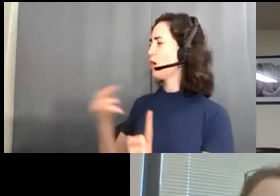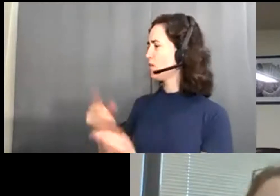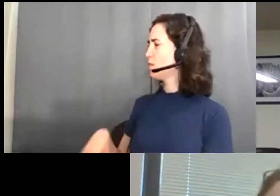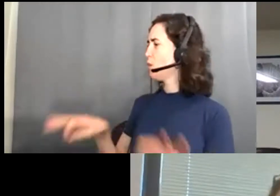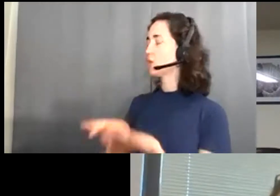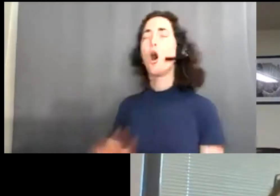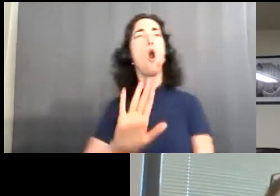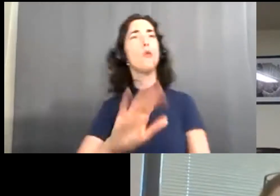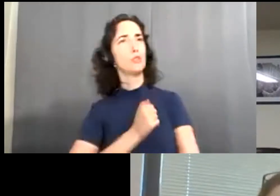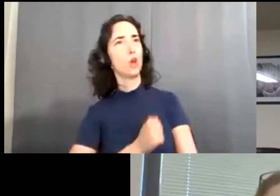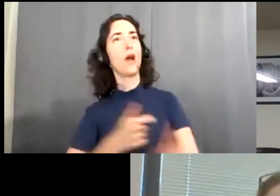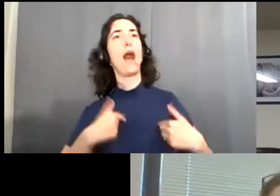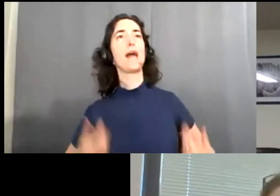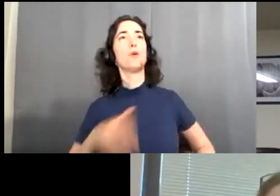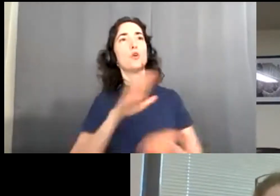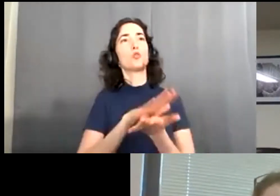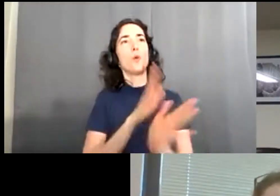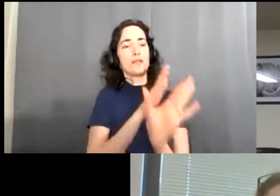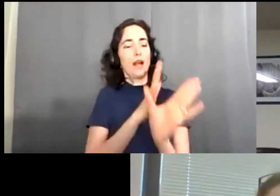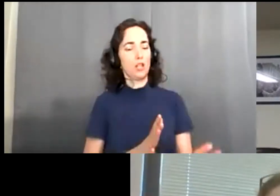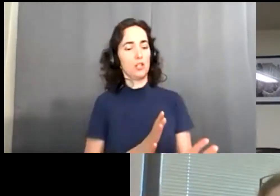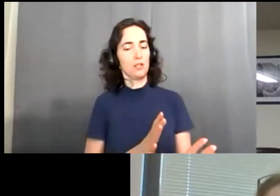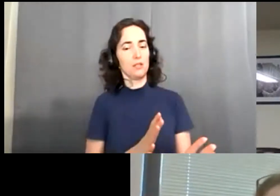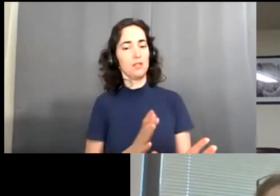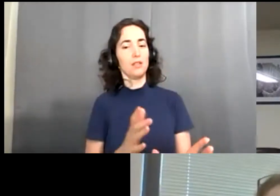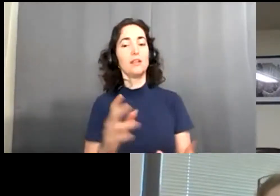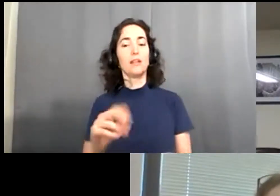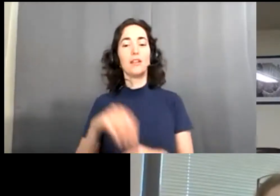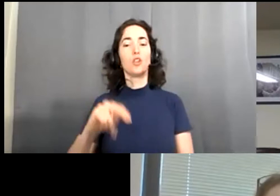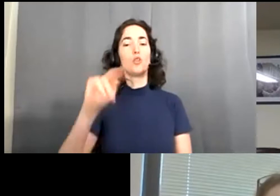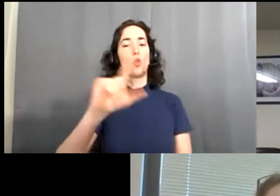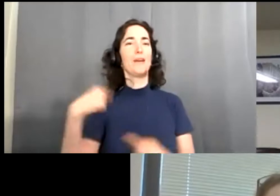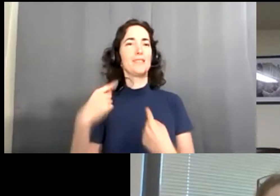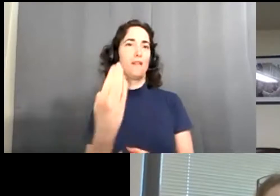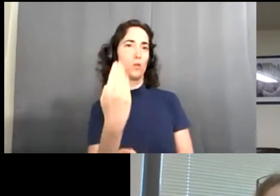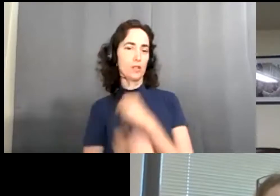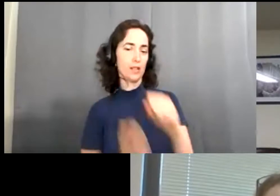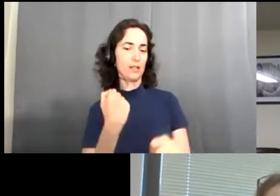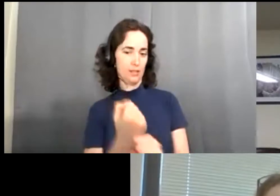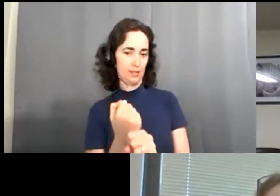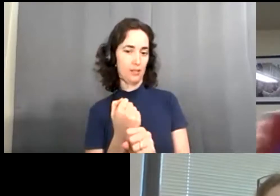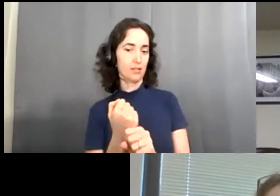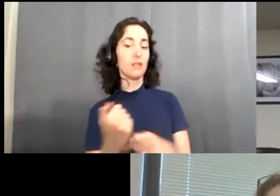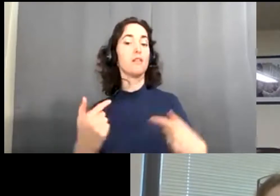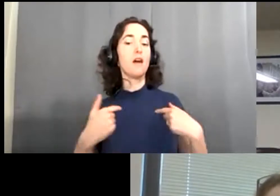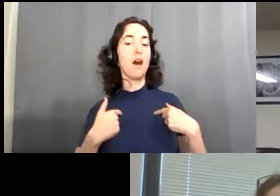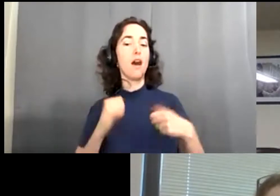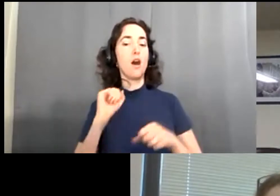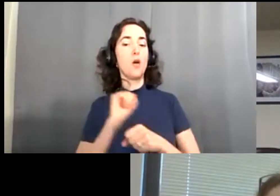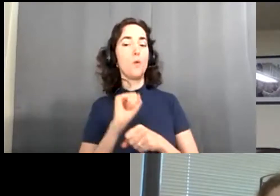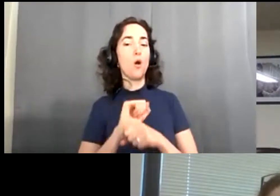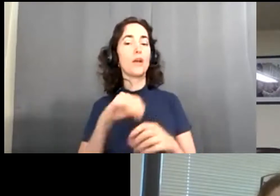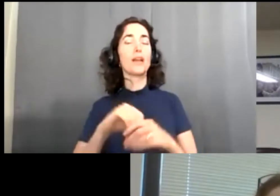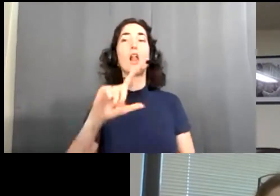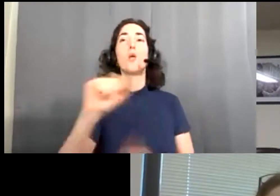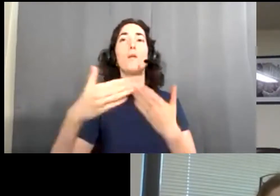sorry. I'm a school psychologist. I've been a school psychologist in North Louisiana for 14 years. And so I work in Louisiana